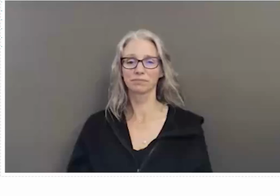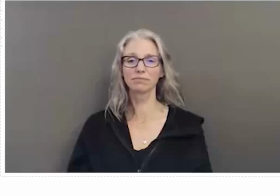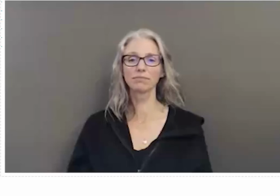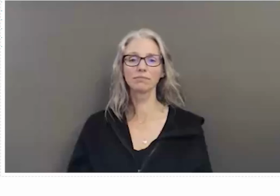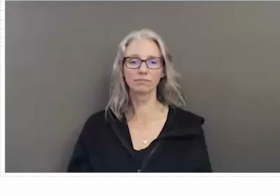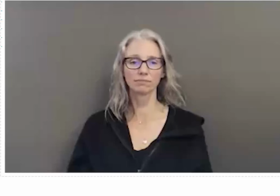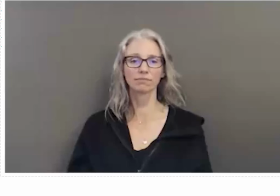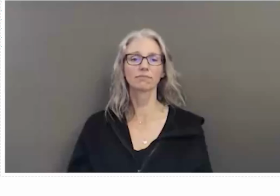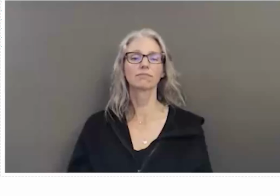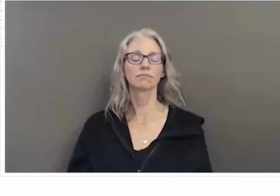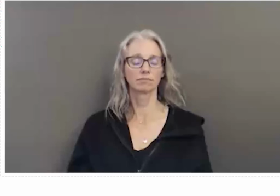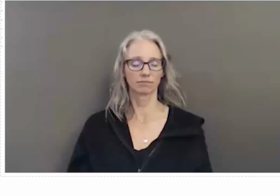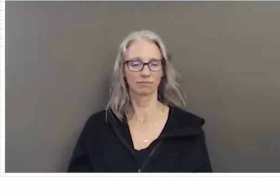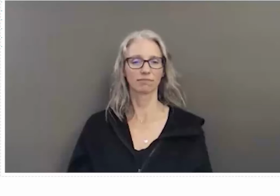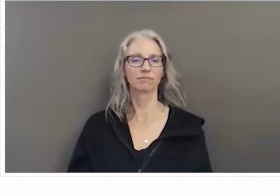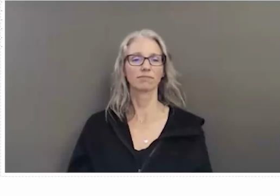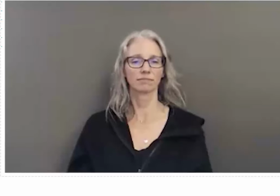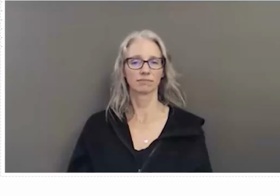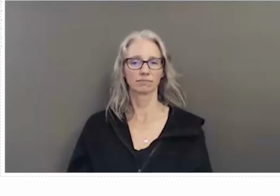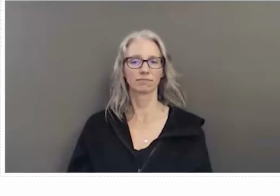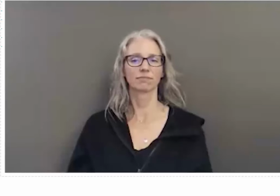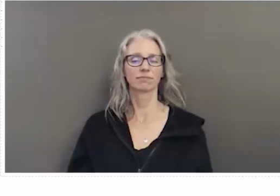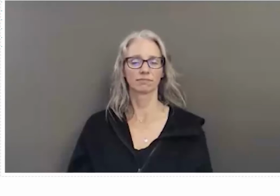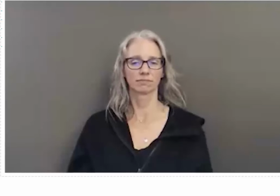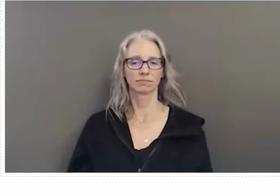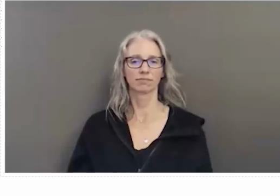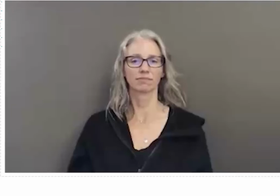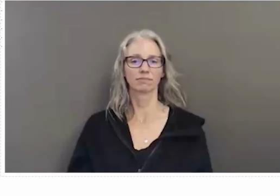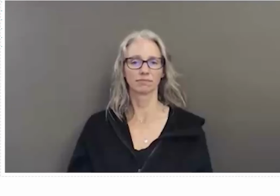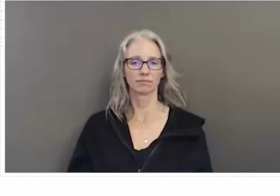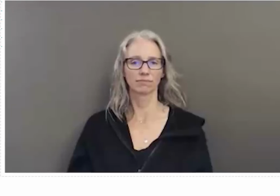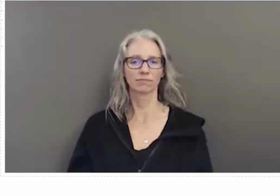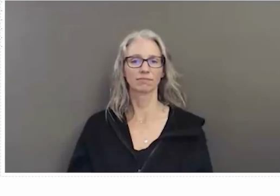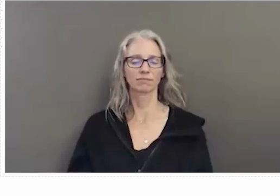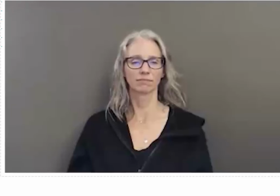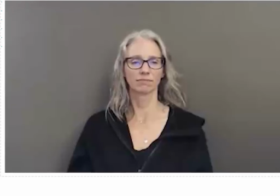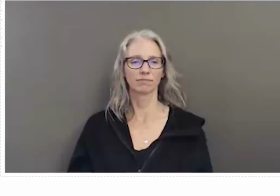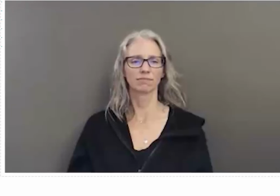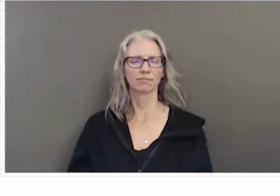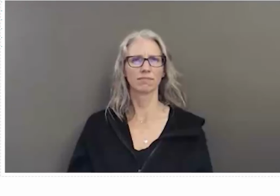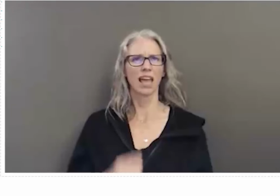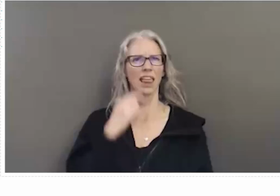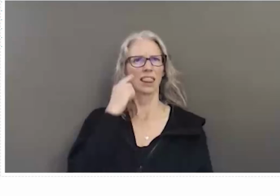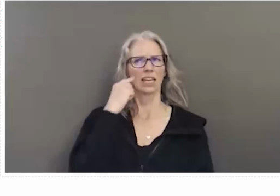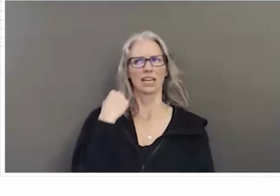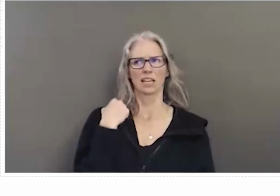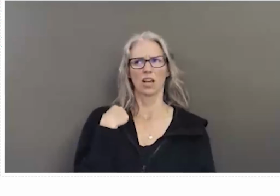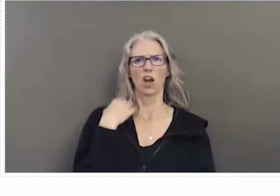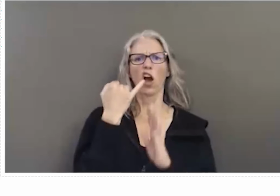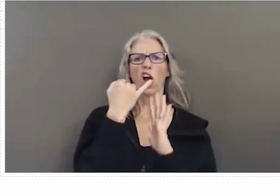Yeah, well, I think I've been doing mentorship for the past 3 years, I think, with Arts Fest.